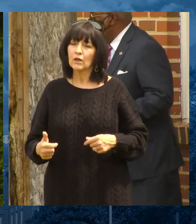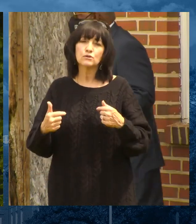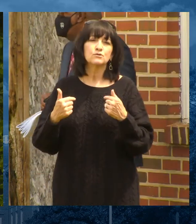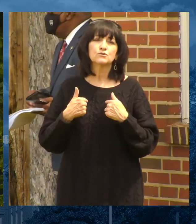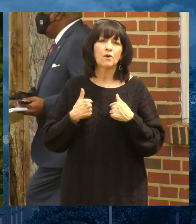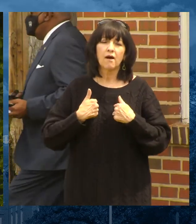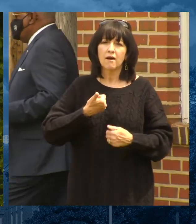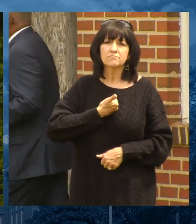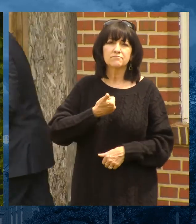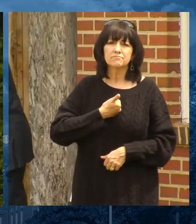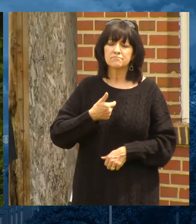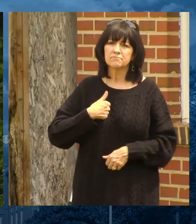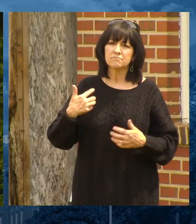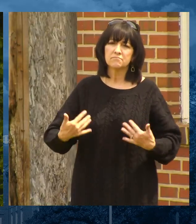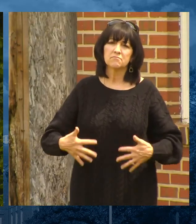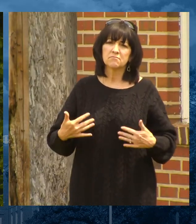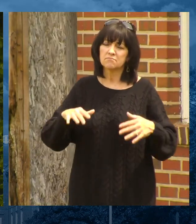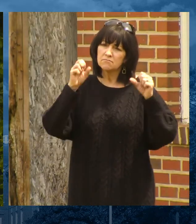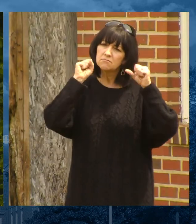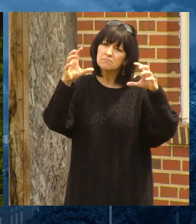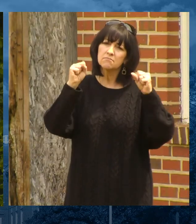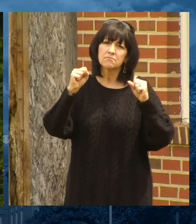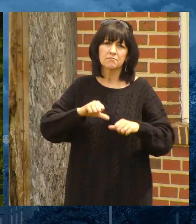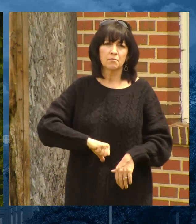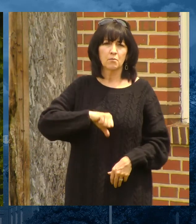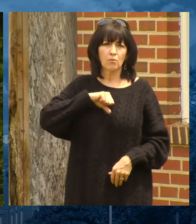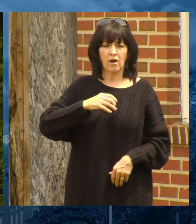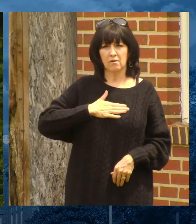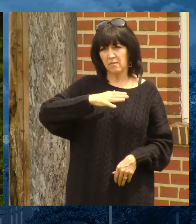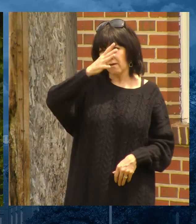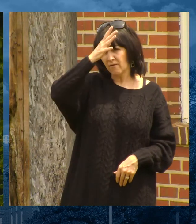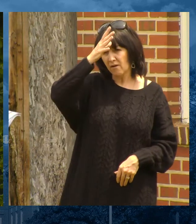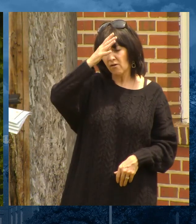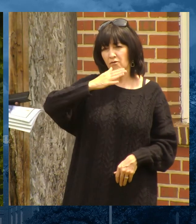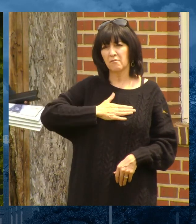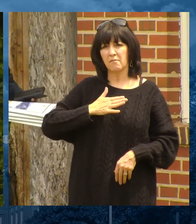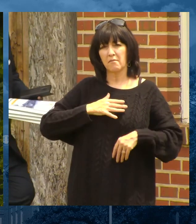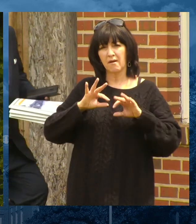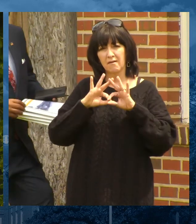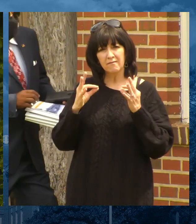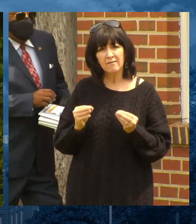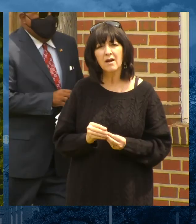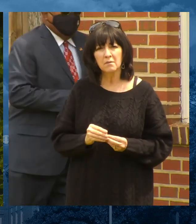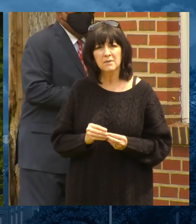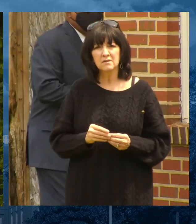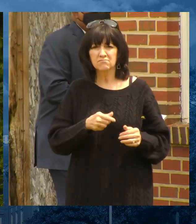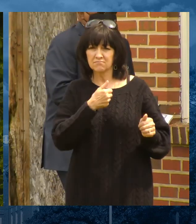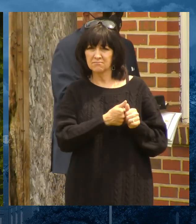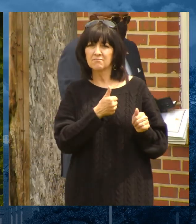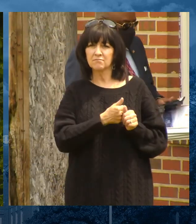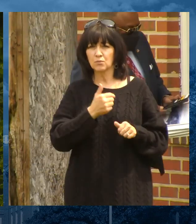unbelievably proud of my father and my family to have the foresight in